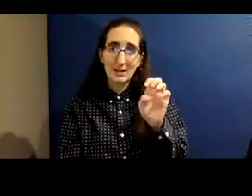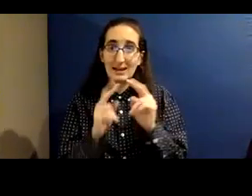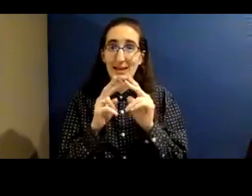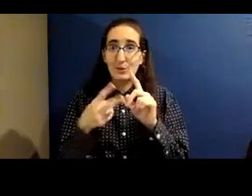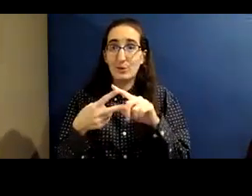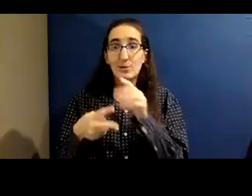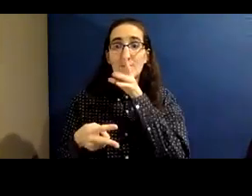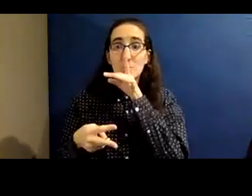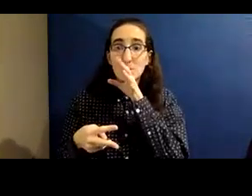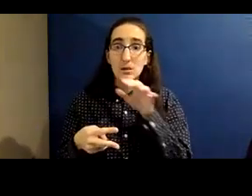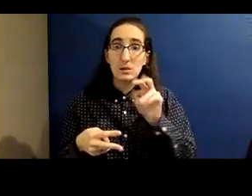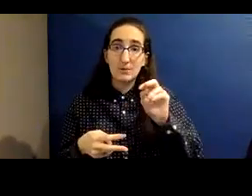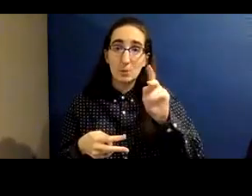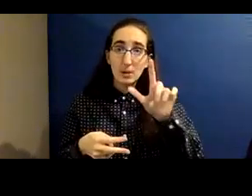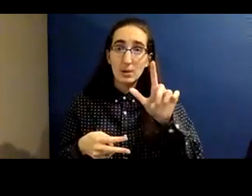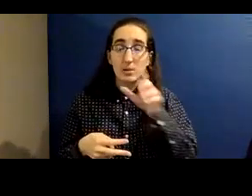through verbal